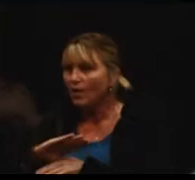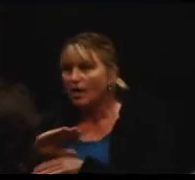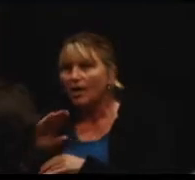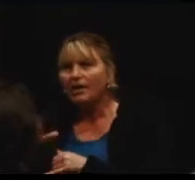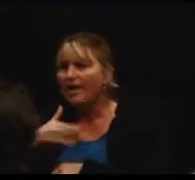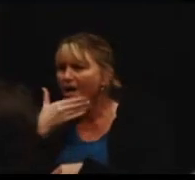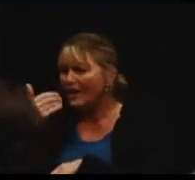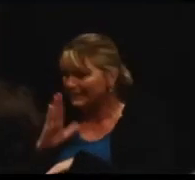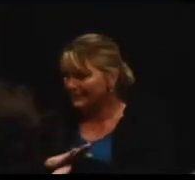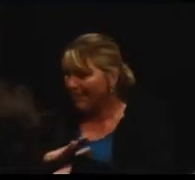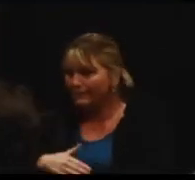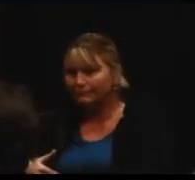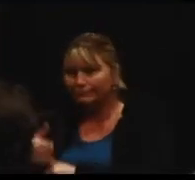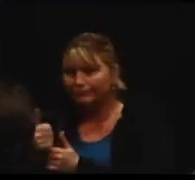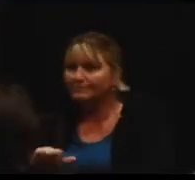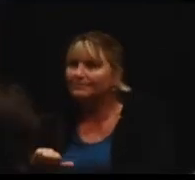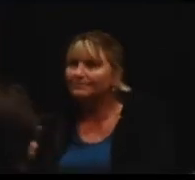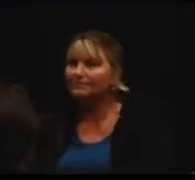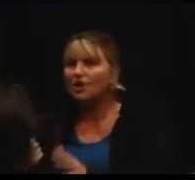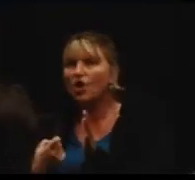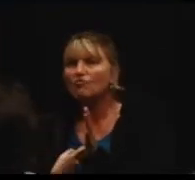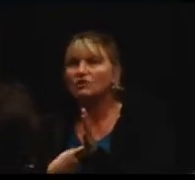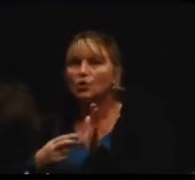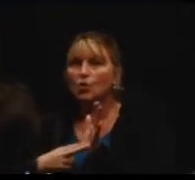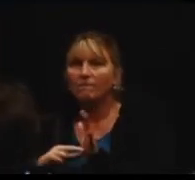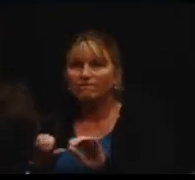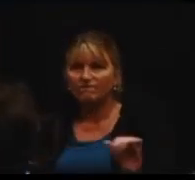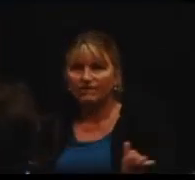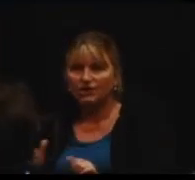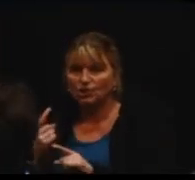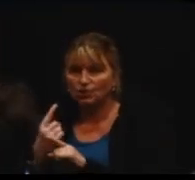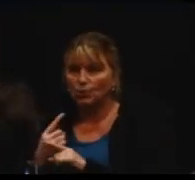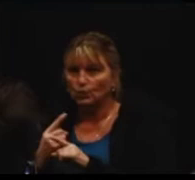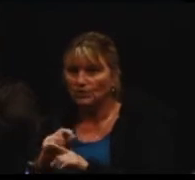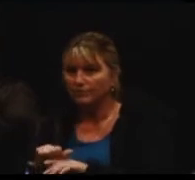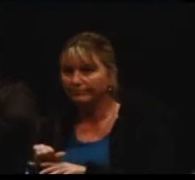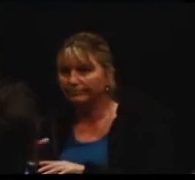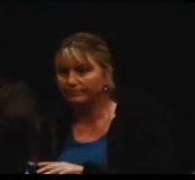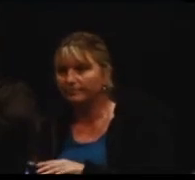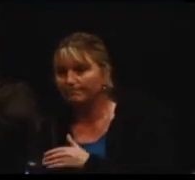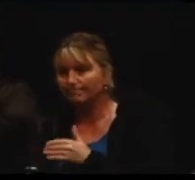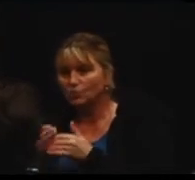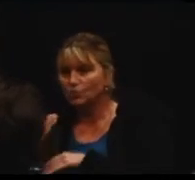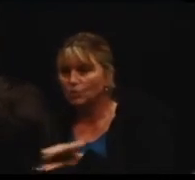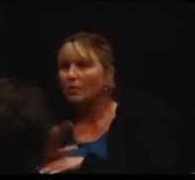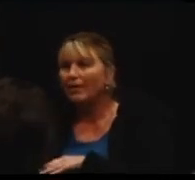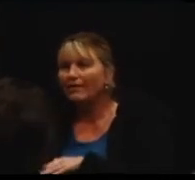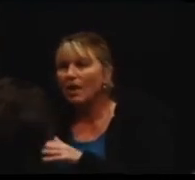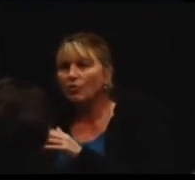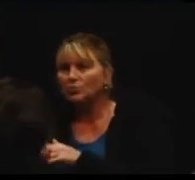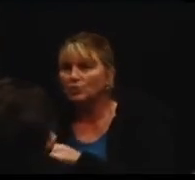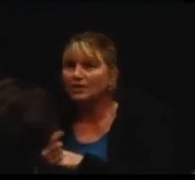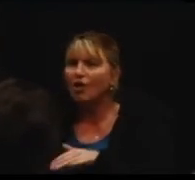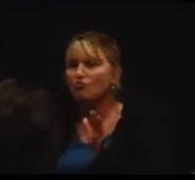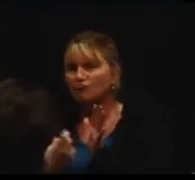well. Russel, Norman, we've already heard from, and in very short time, so you get another go.